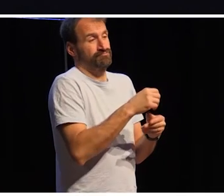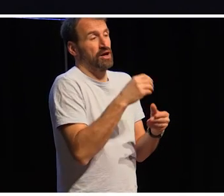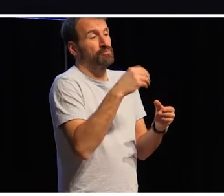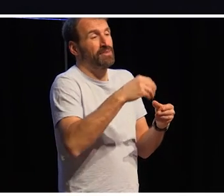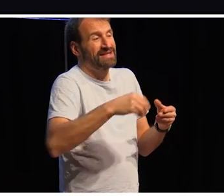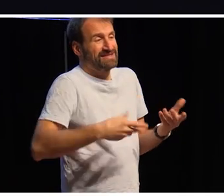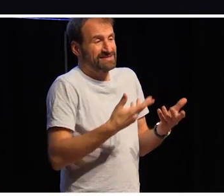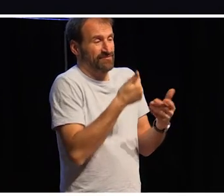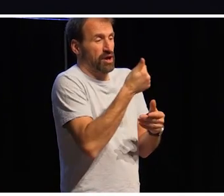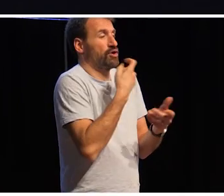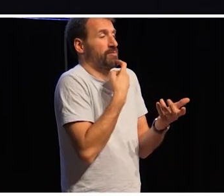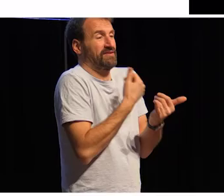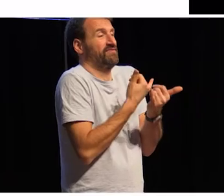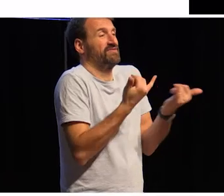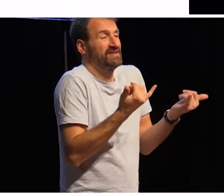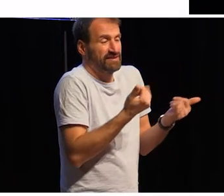So what we use in